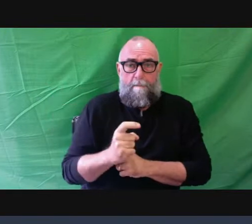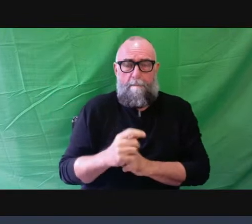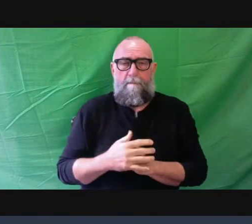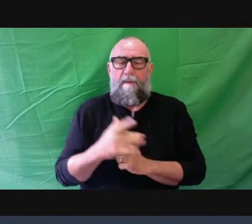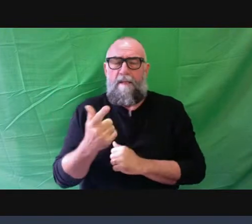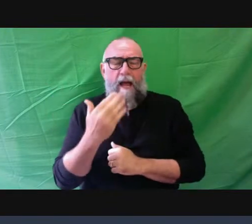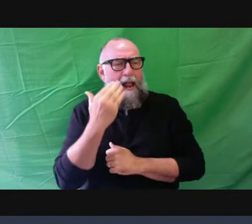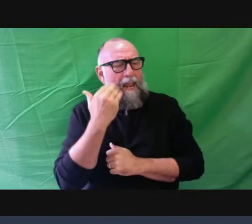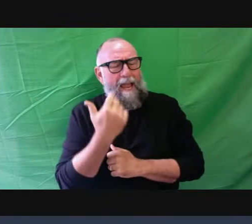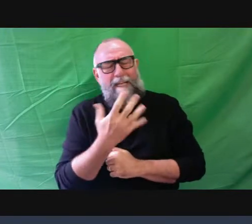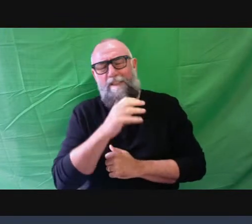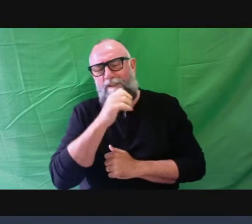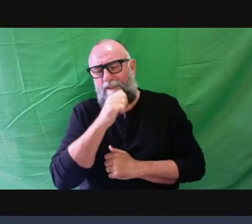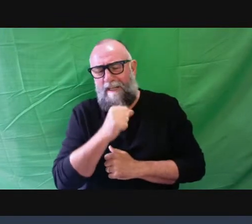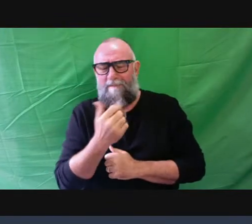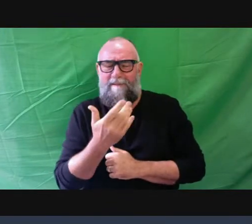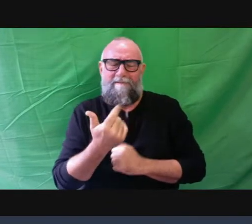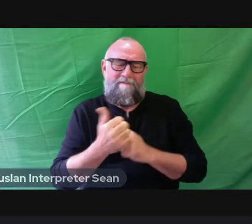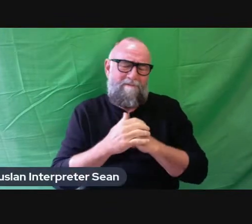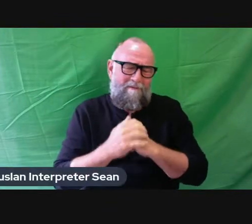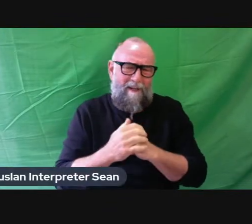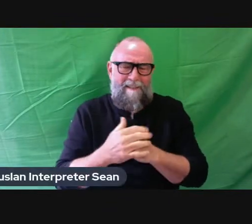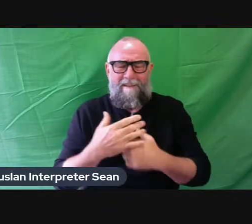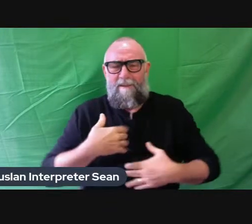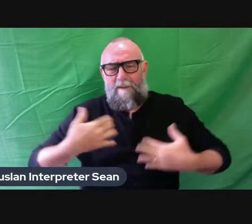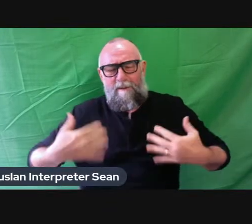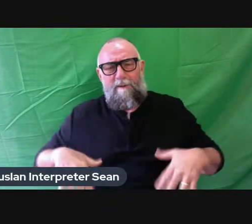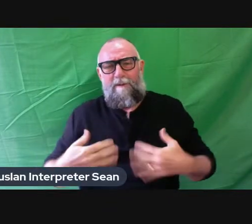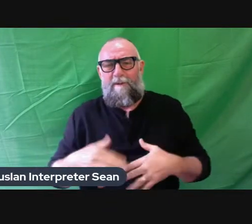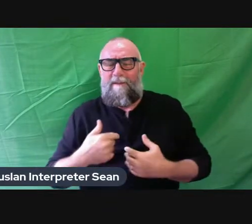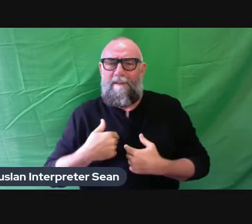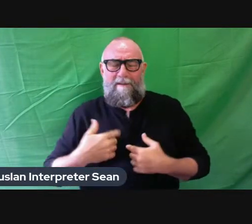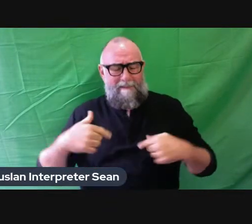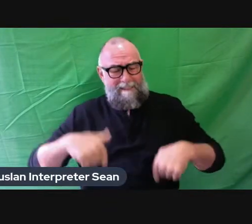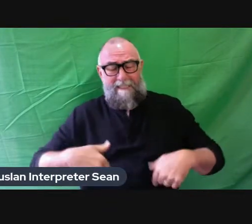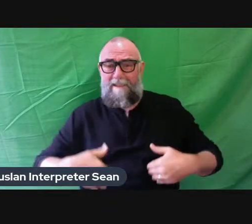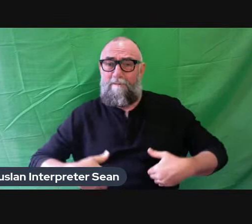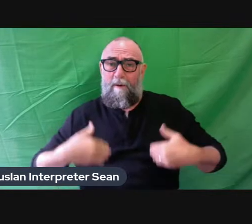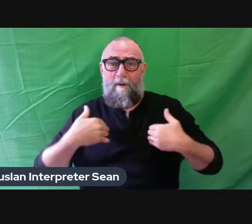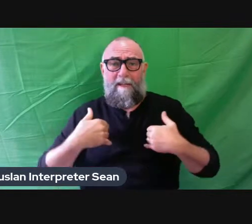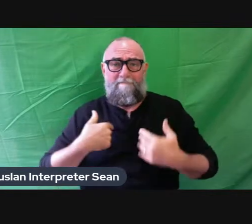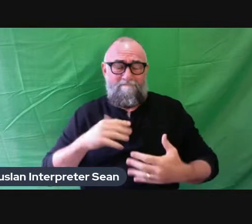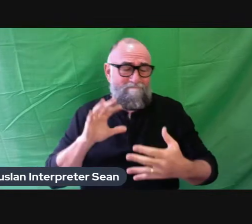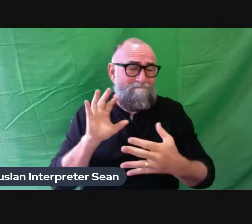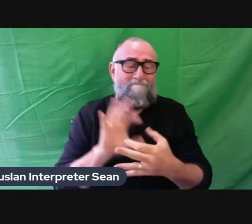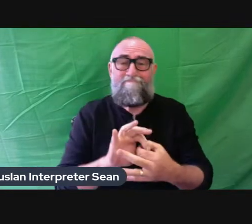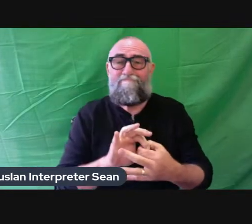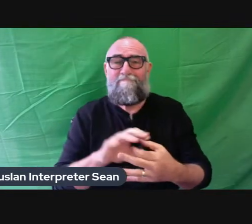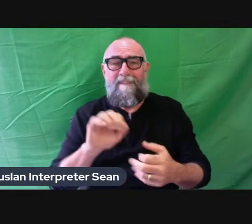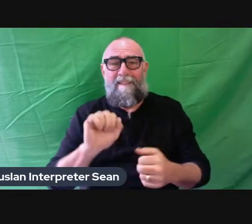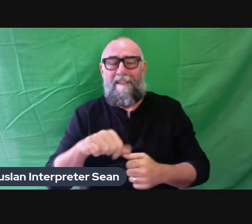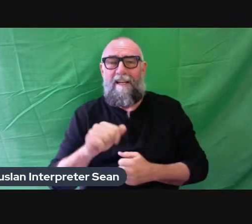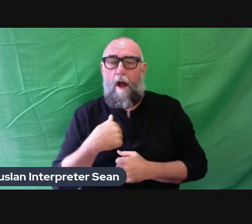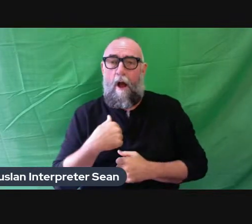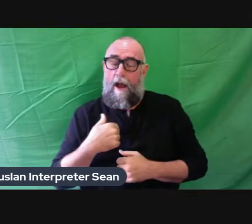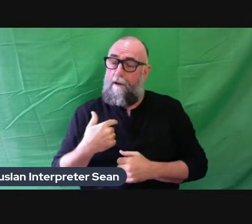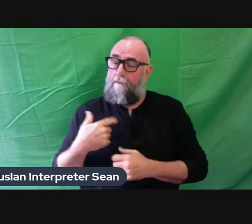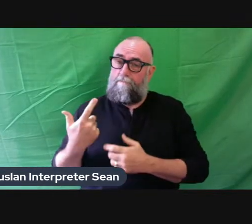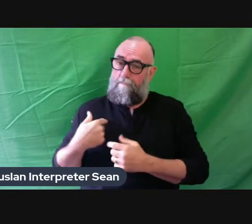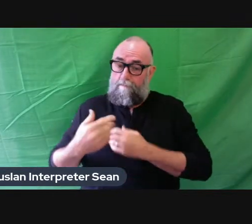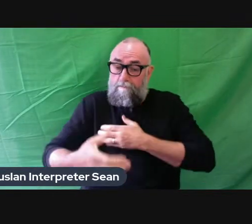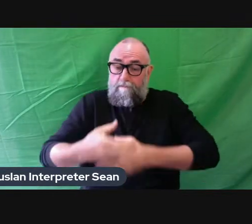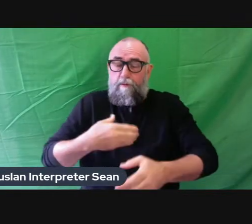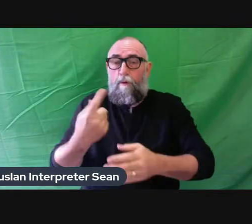guests and dear friends, I'm really honoured this morning to come and join you and in fact, filling in for the Lord Mayor who